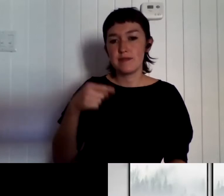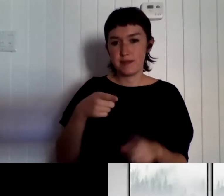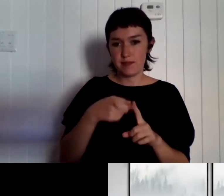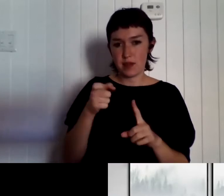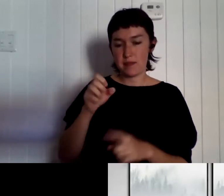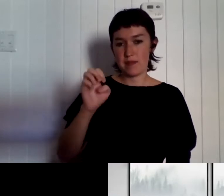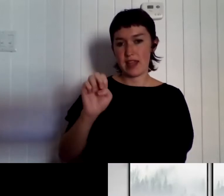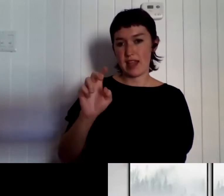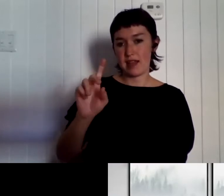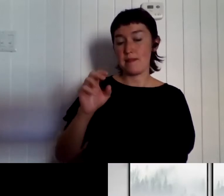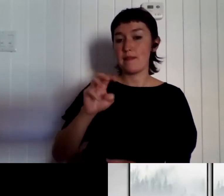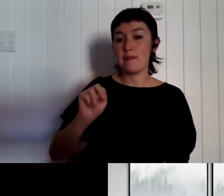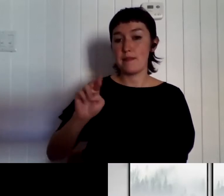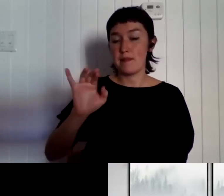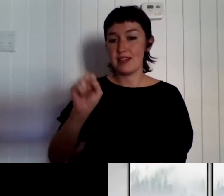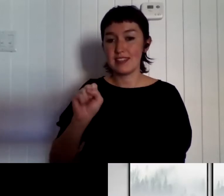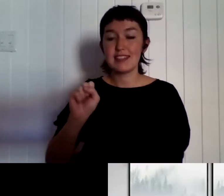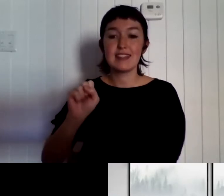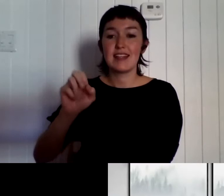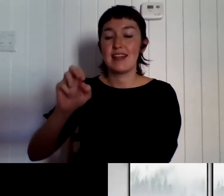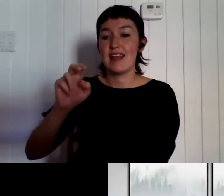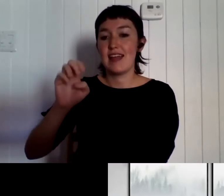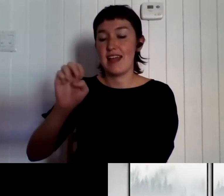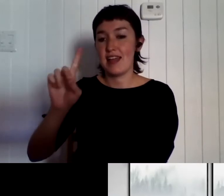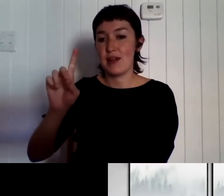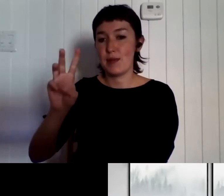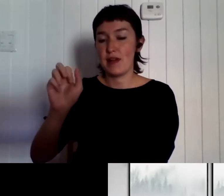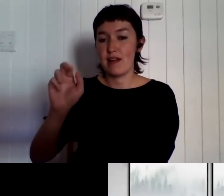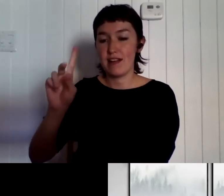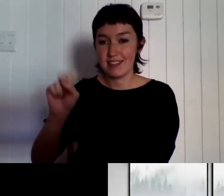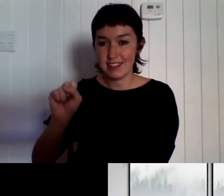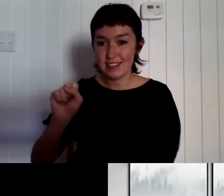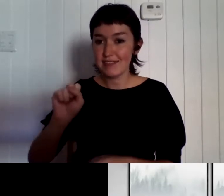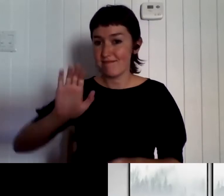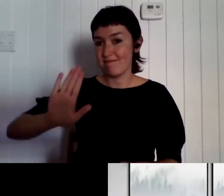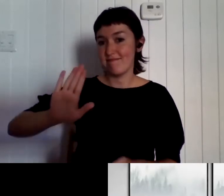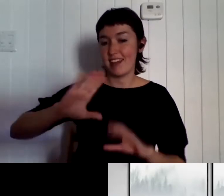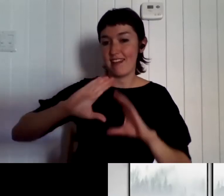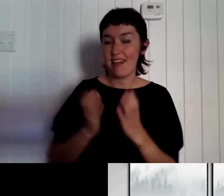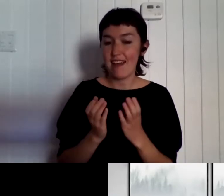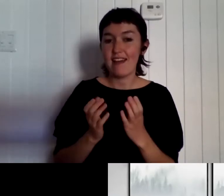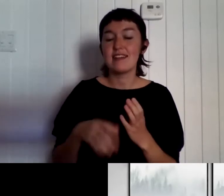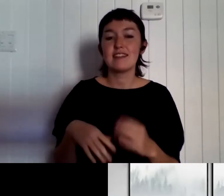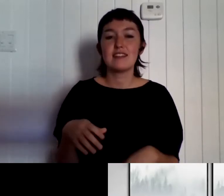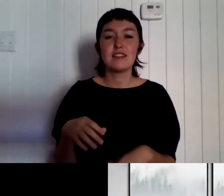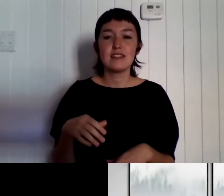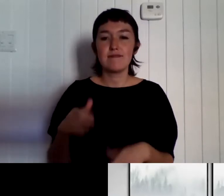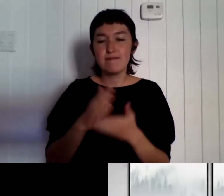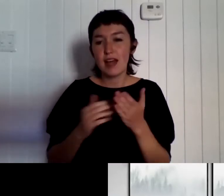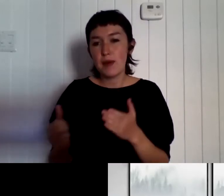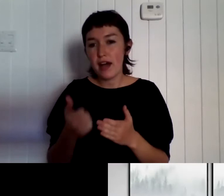Edwards AP Gen Chemistry class, and also some other folks who are including